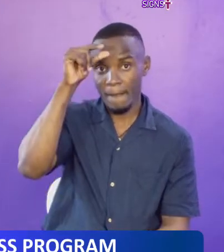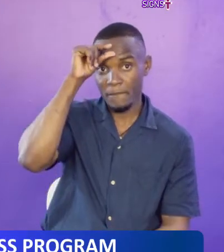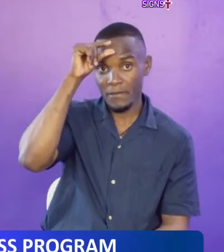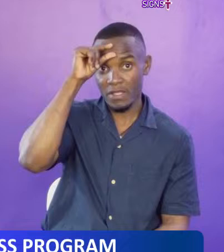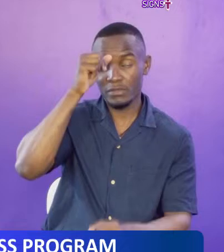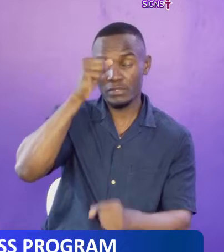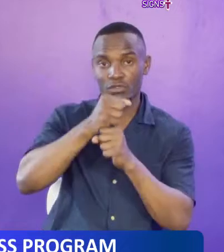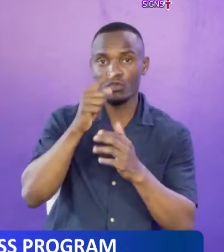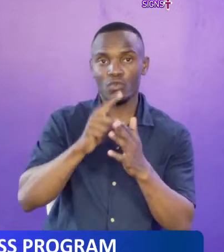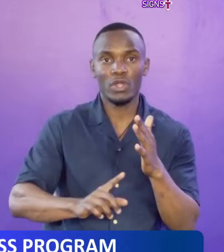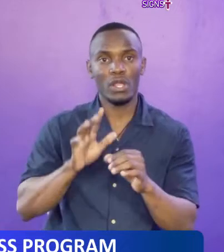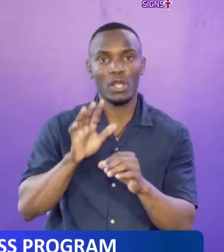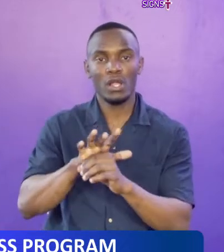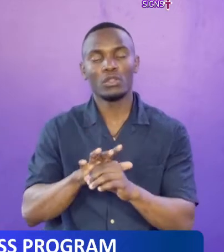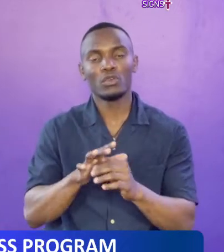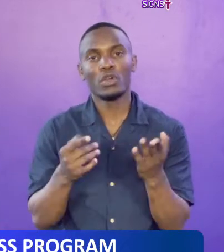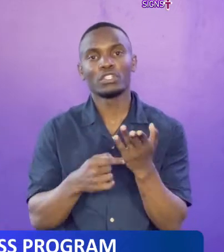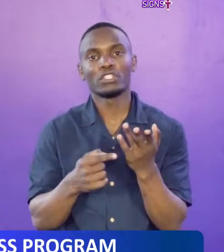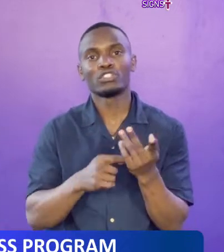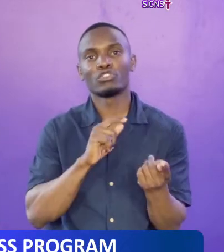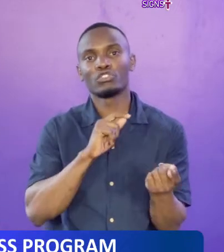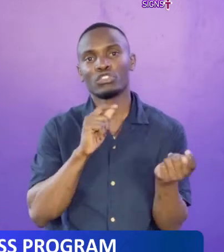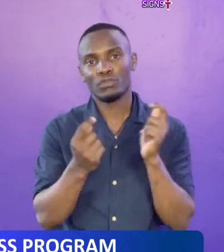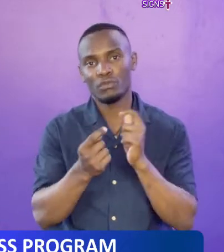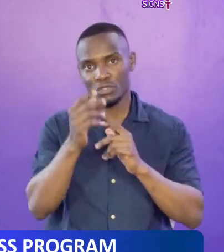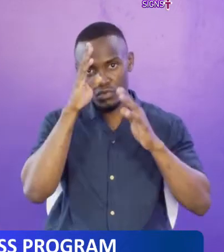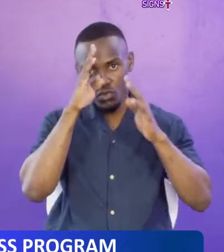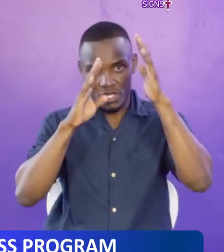digital transformation initiatives across the country